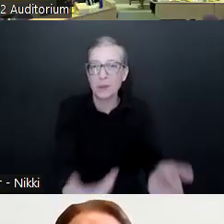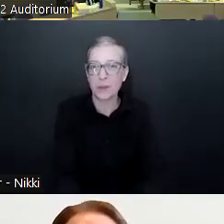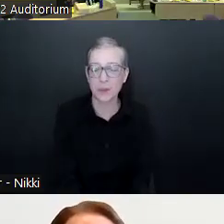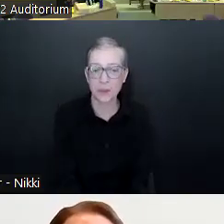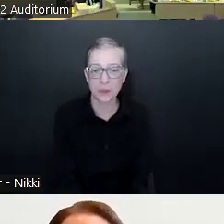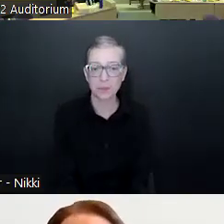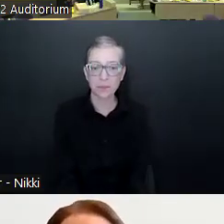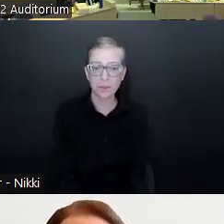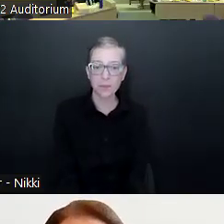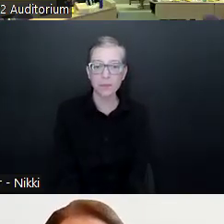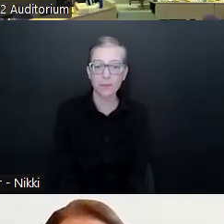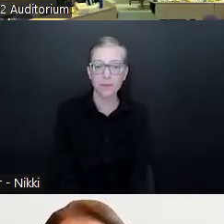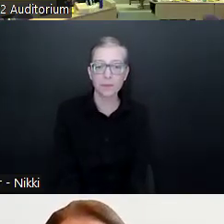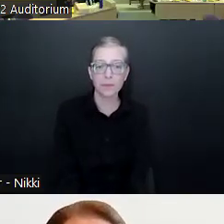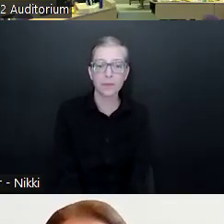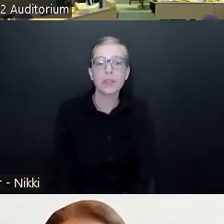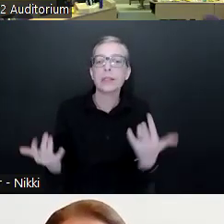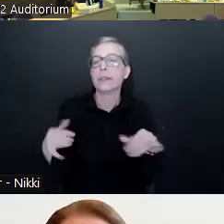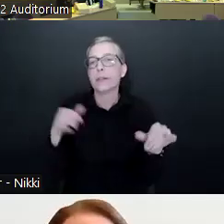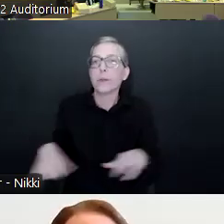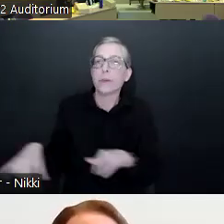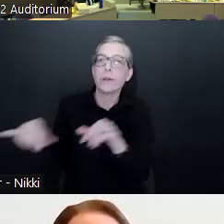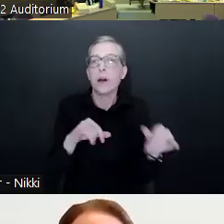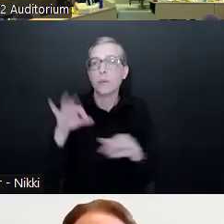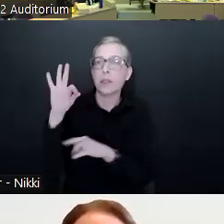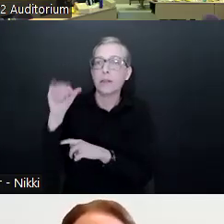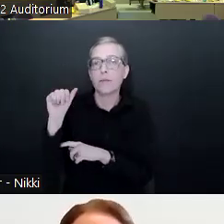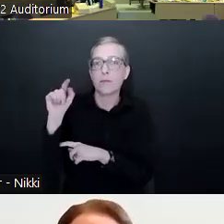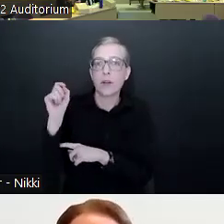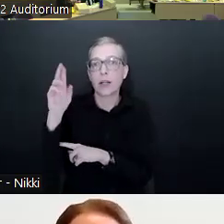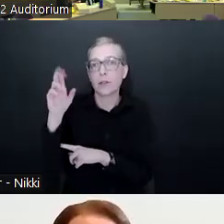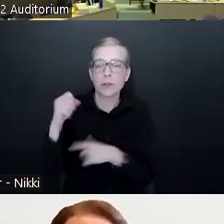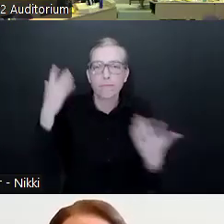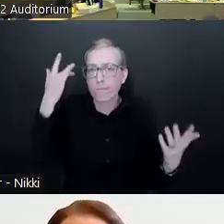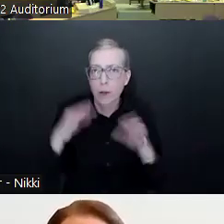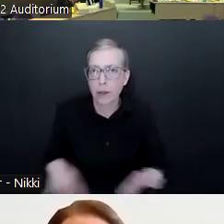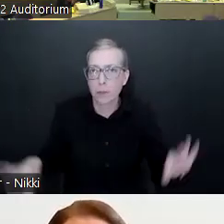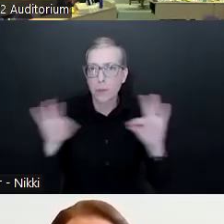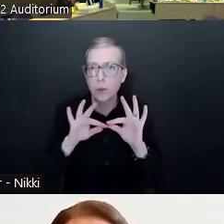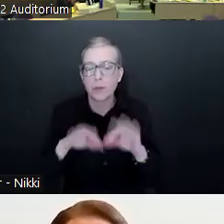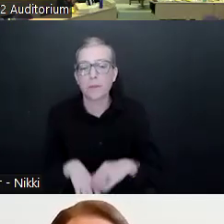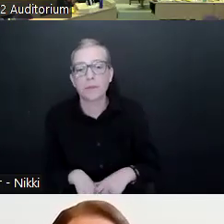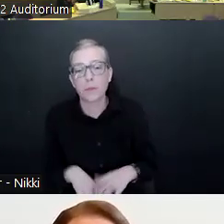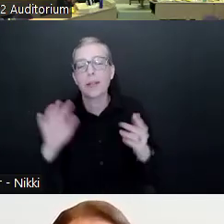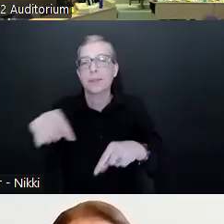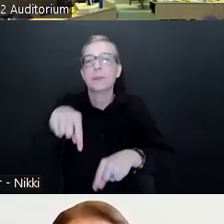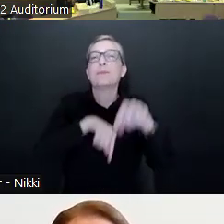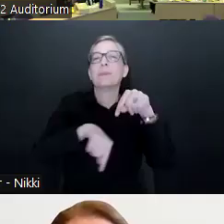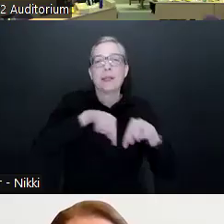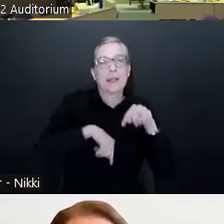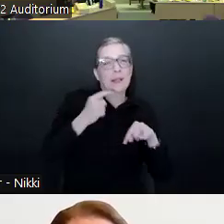So why are common factors important? So this is just backtracking a little bit before I get to the meat